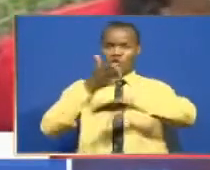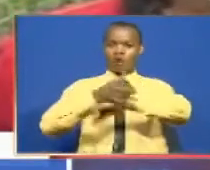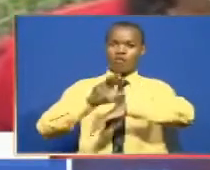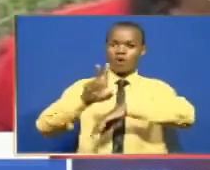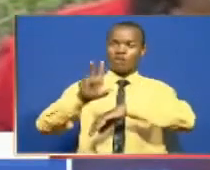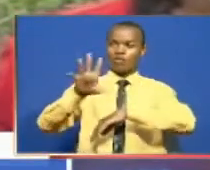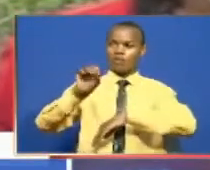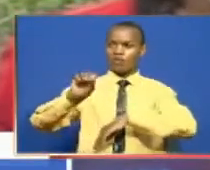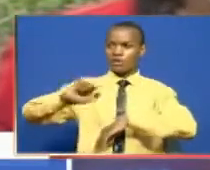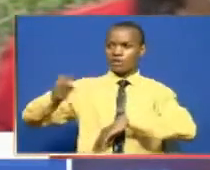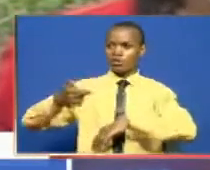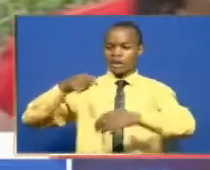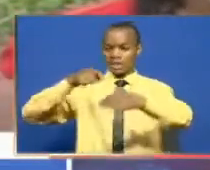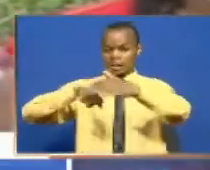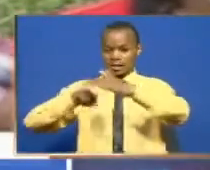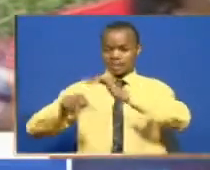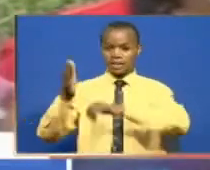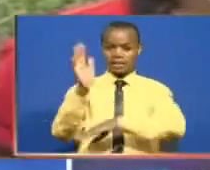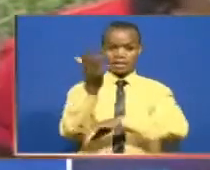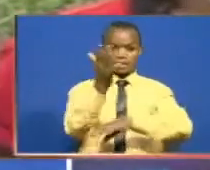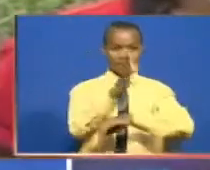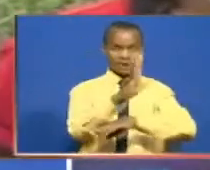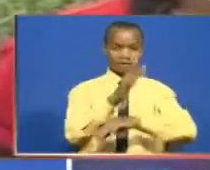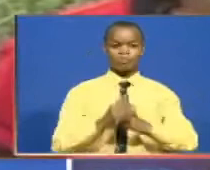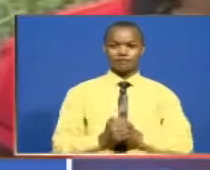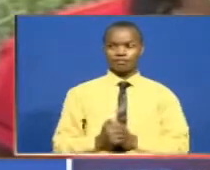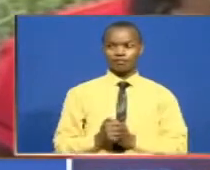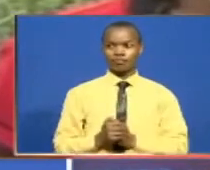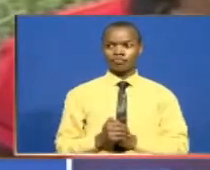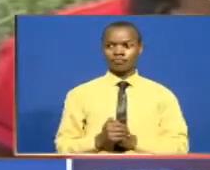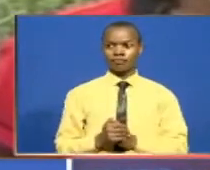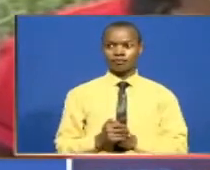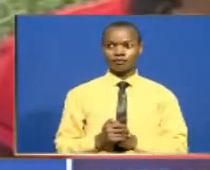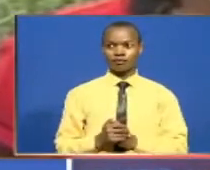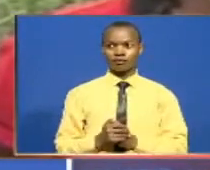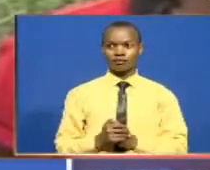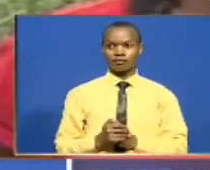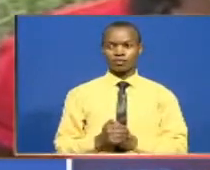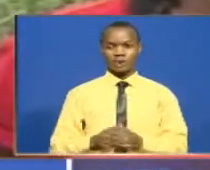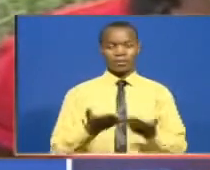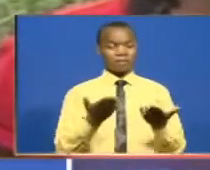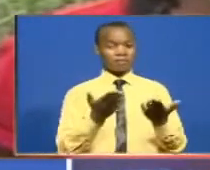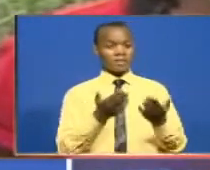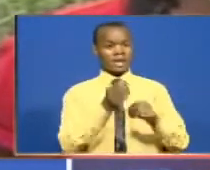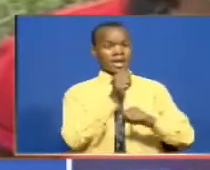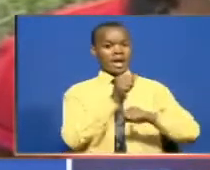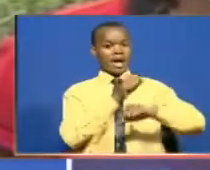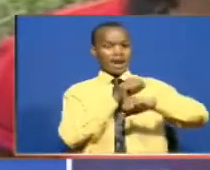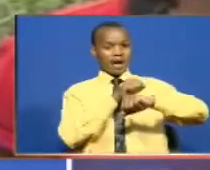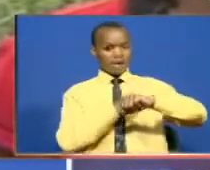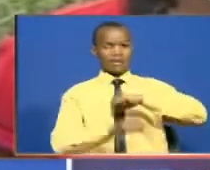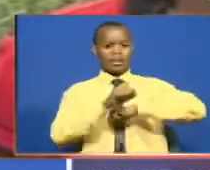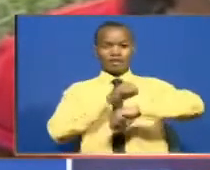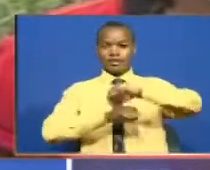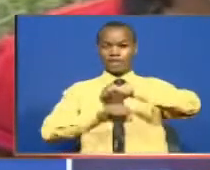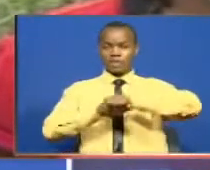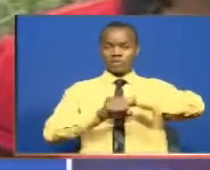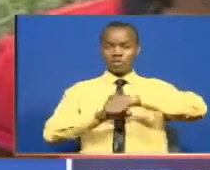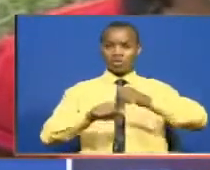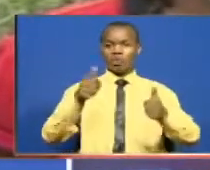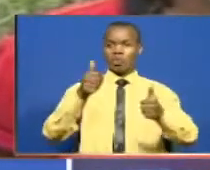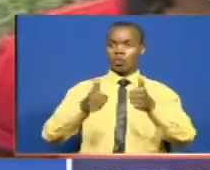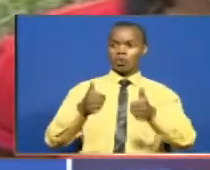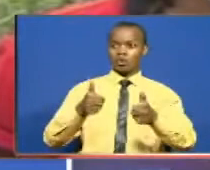250,000 seedlings were planted within the catchment areas. And that is one of the activities that was